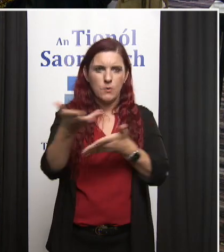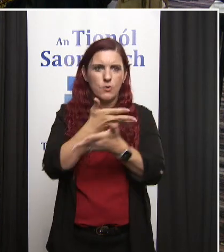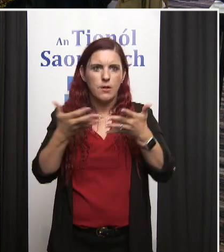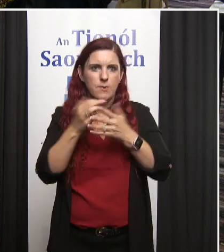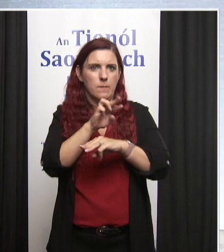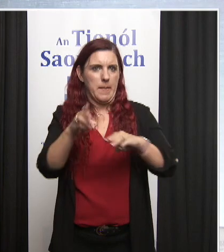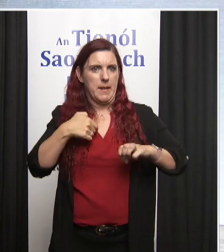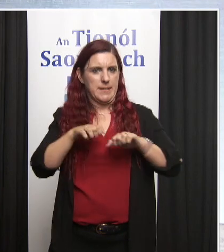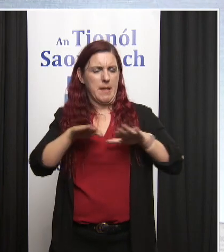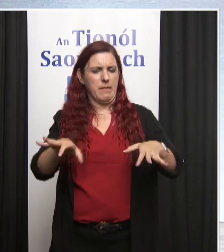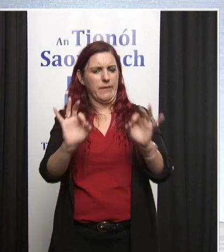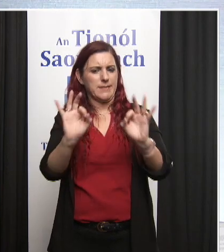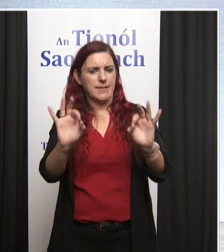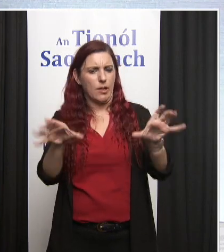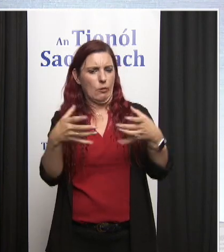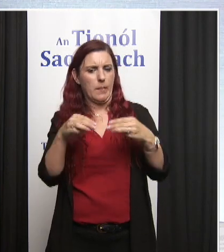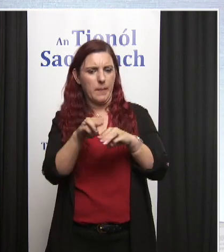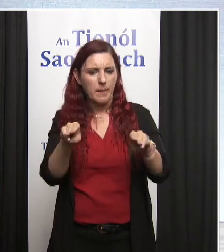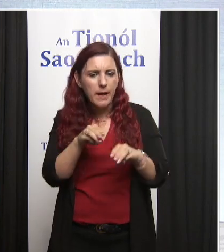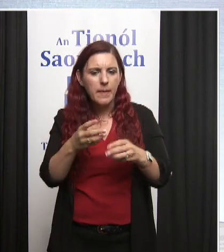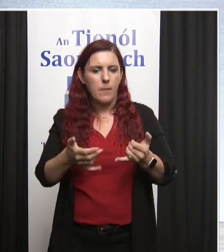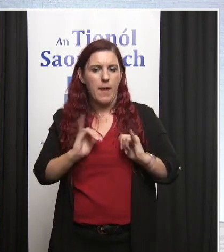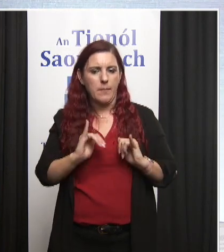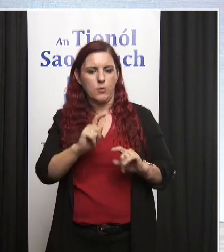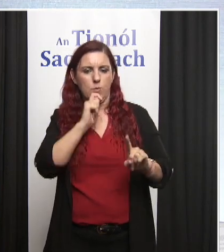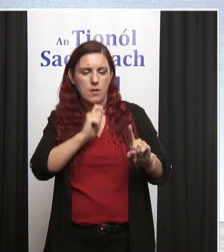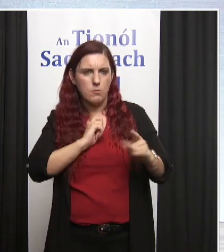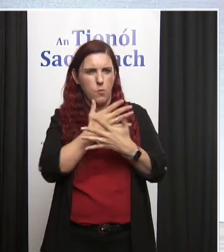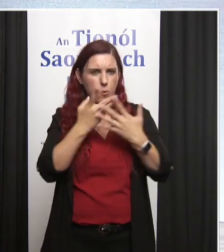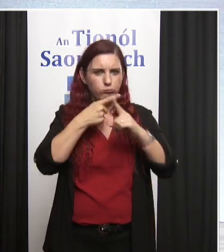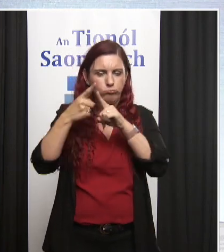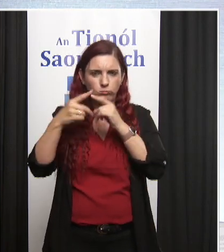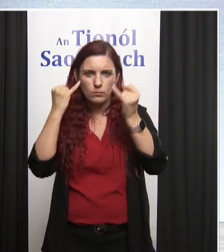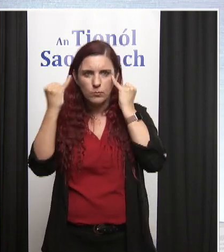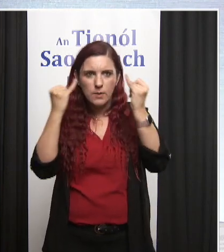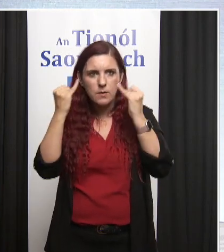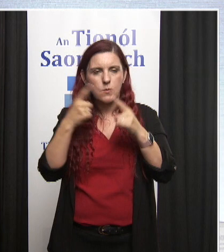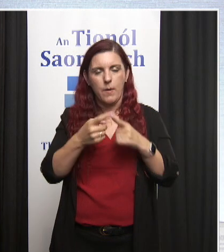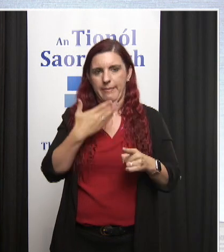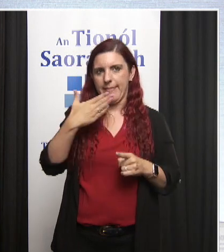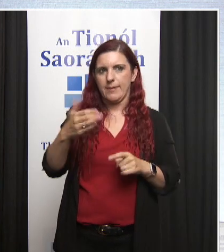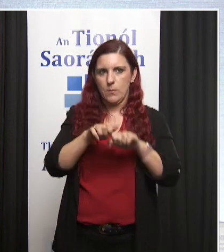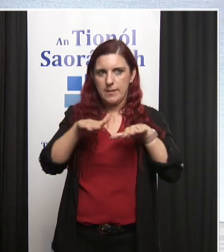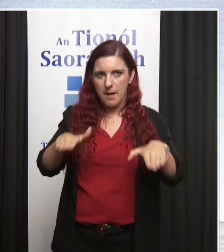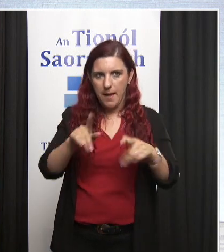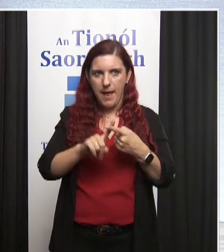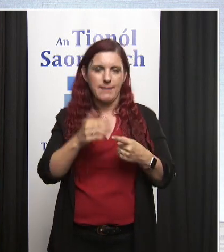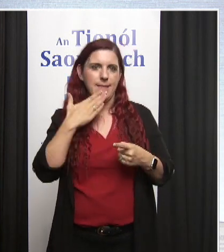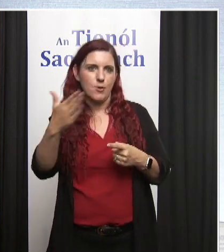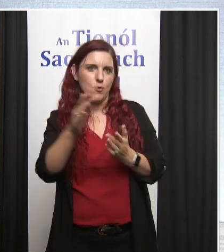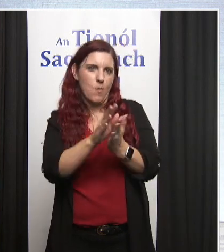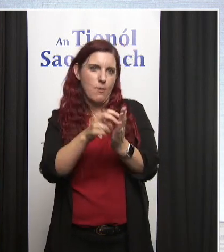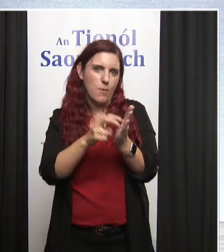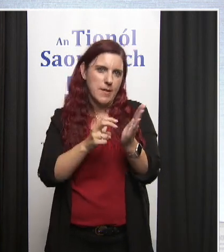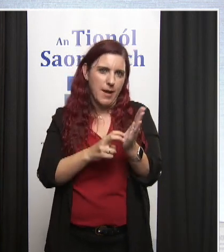are absolutely fantastic people, and they brought loads to the discussion. So, just want to say thanks to Nivi for taking